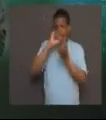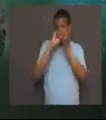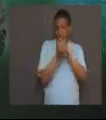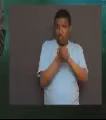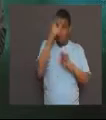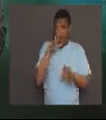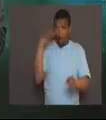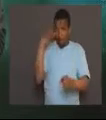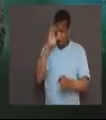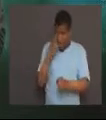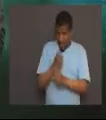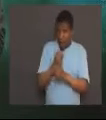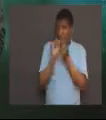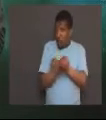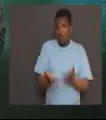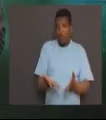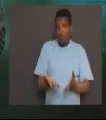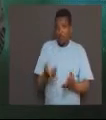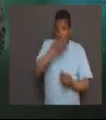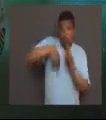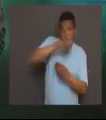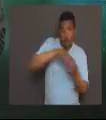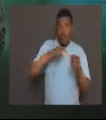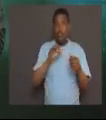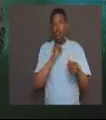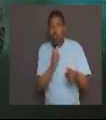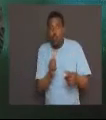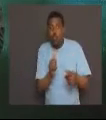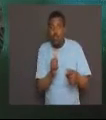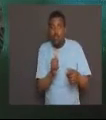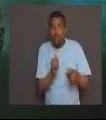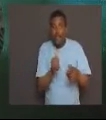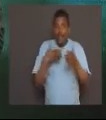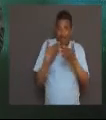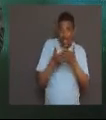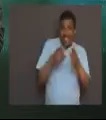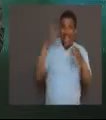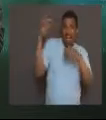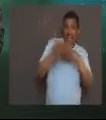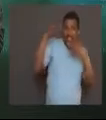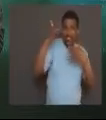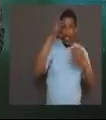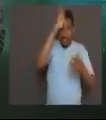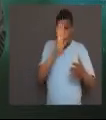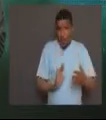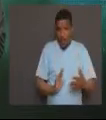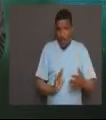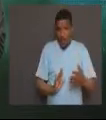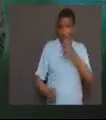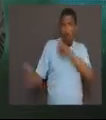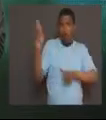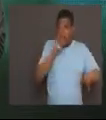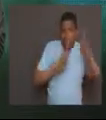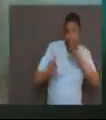changes to the environment do not adversely affect the human